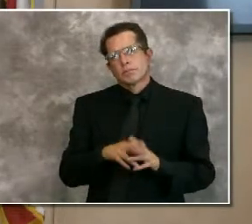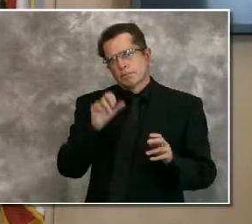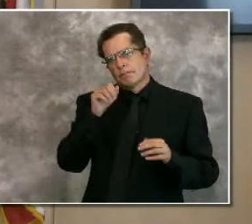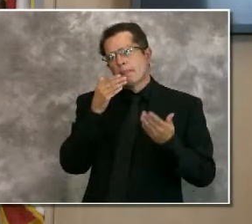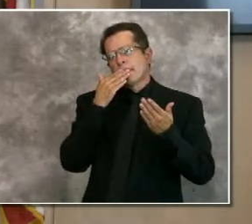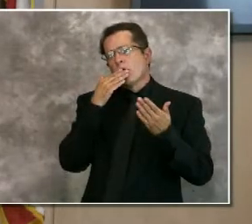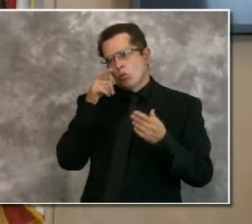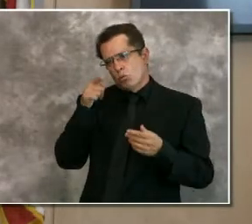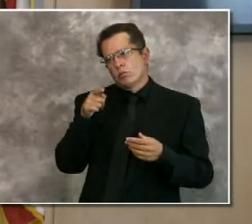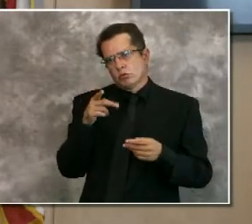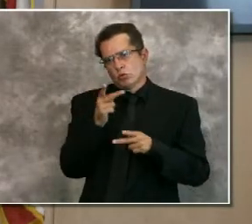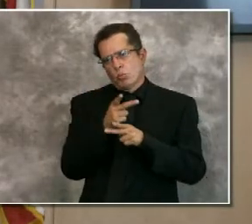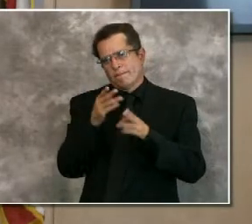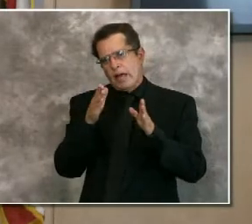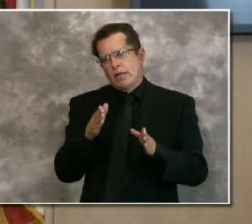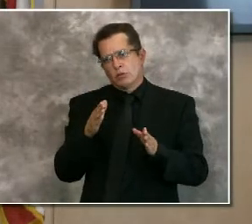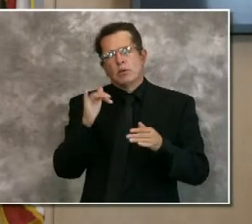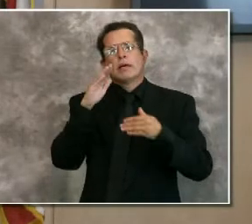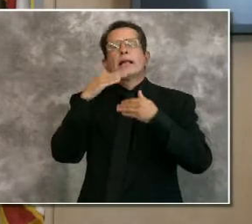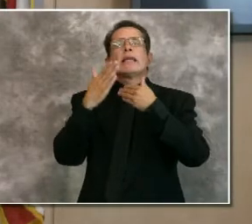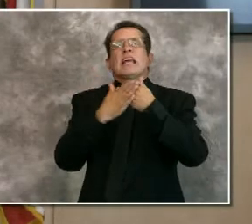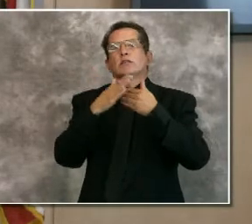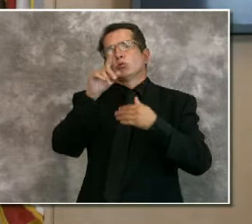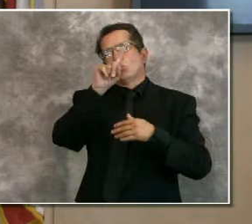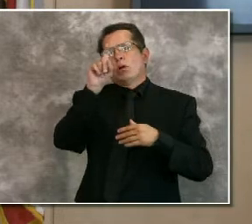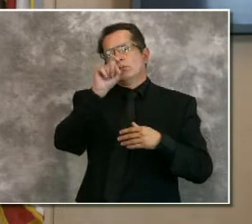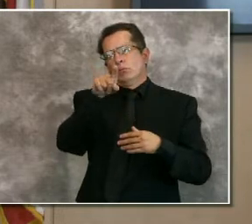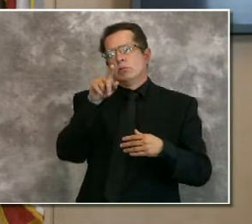Thank you, Supervisor. The next question deals with